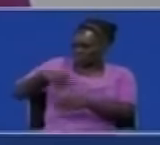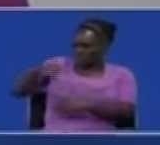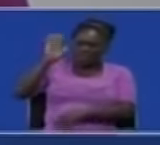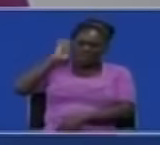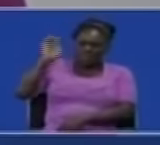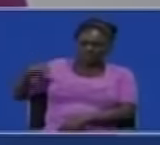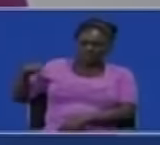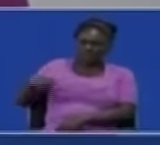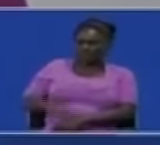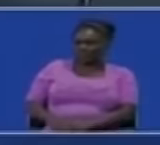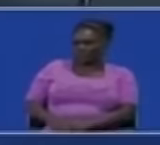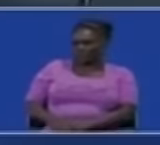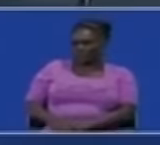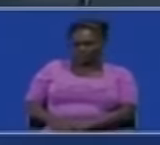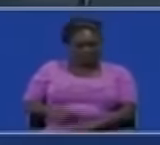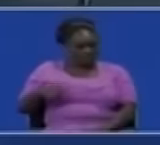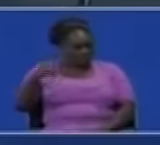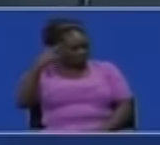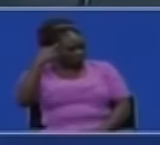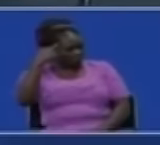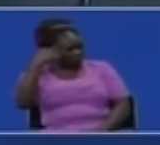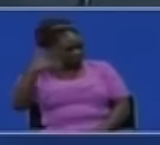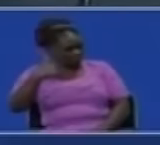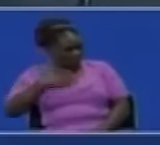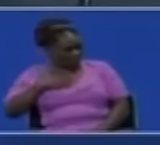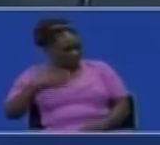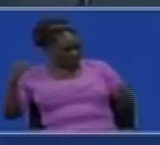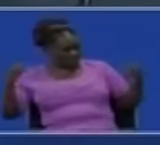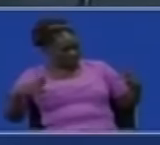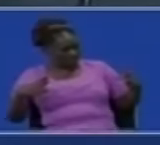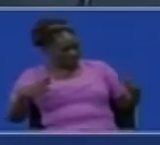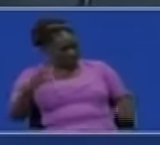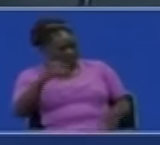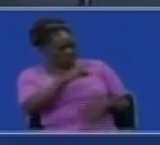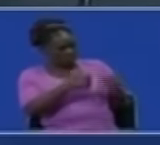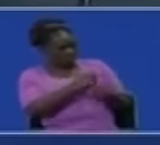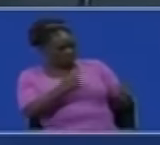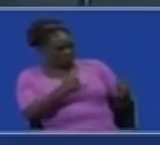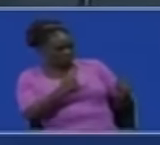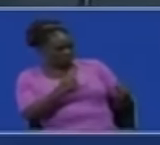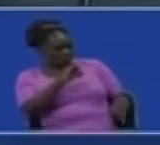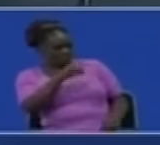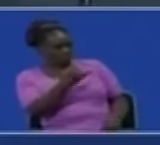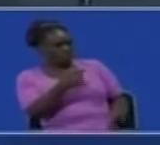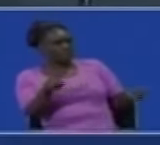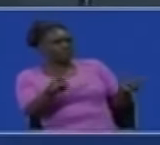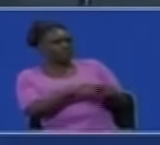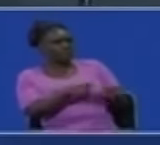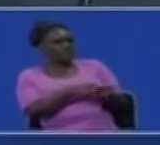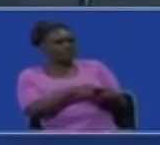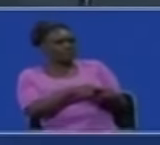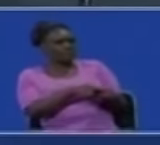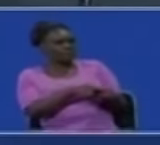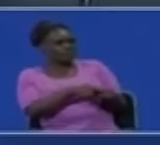debate? Well, my thought is very clear. Cord and Jubilee are reading from two pages of the same history book, but not reading